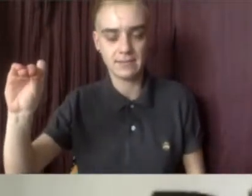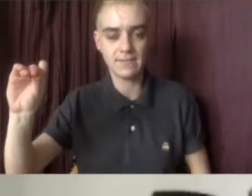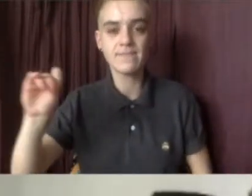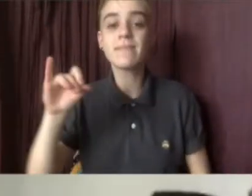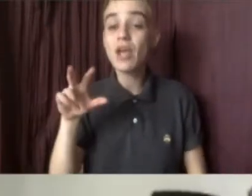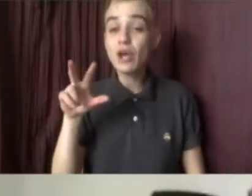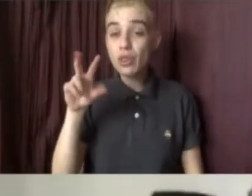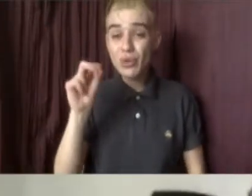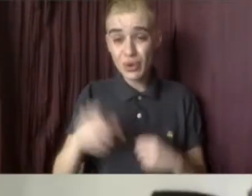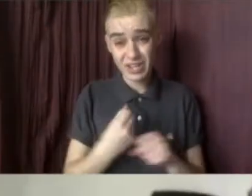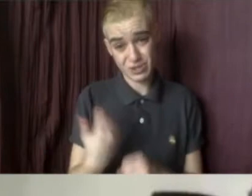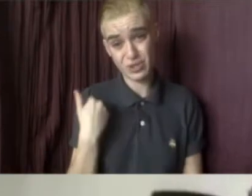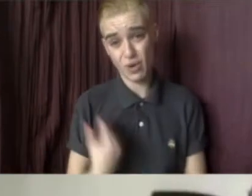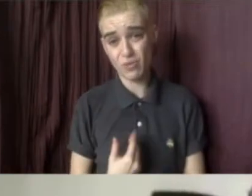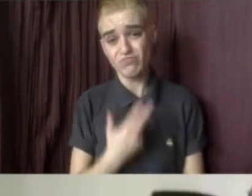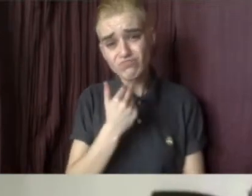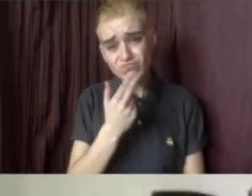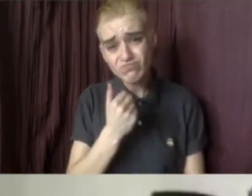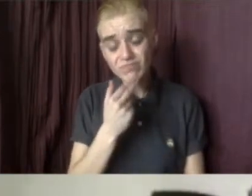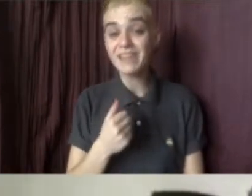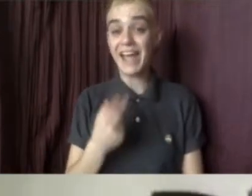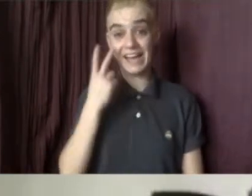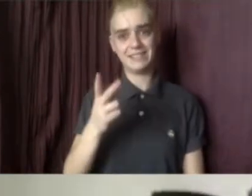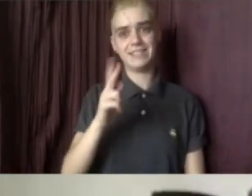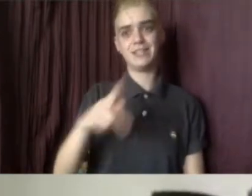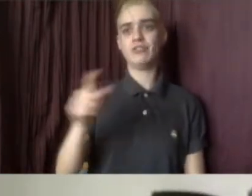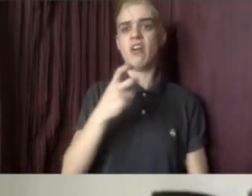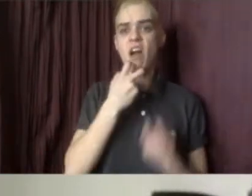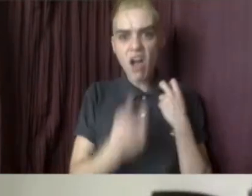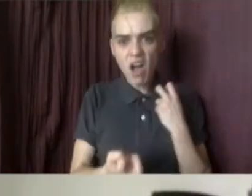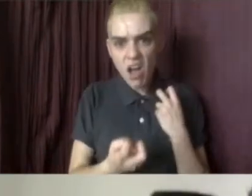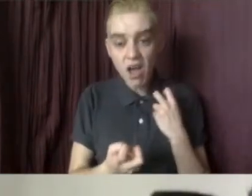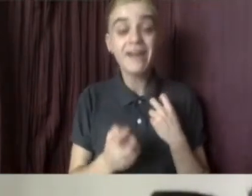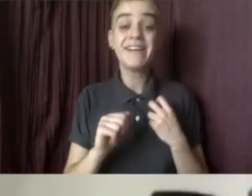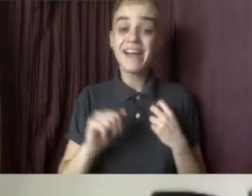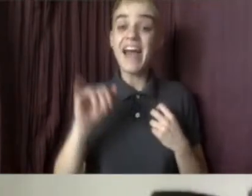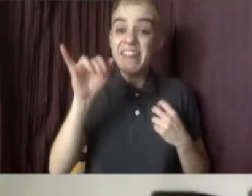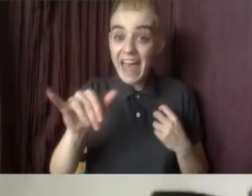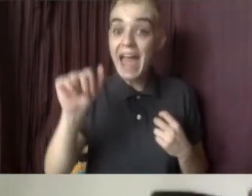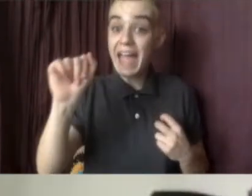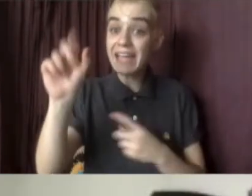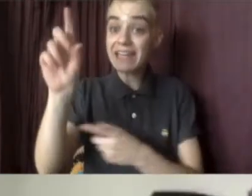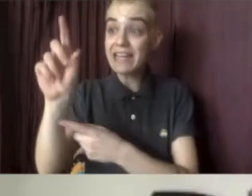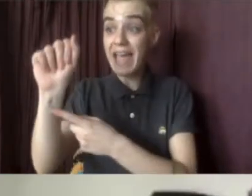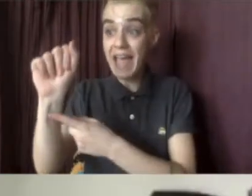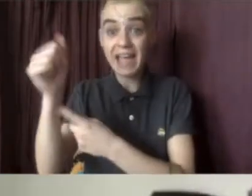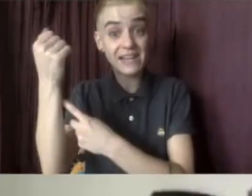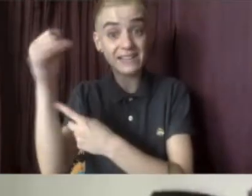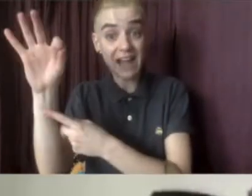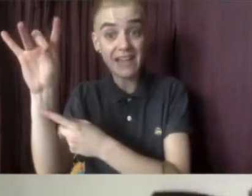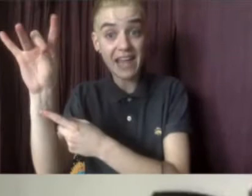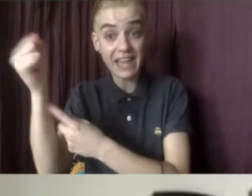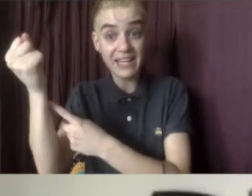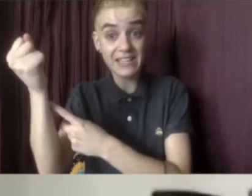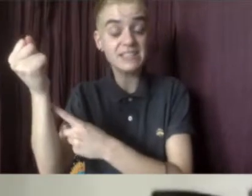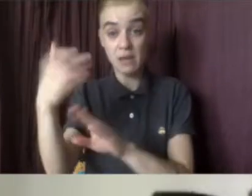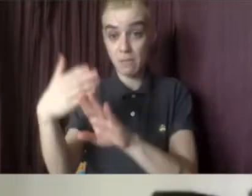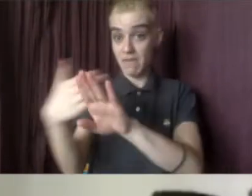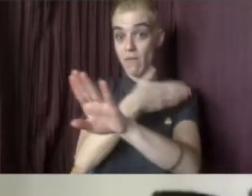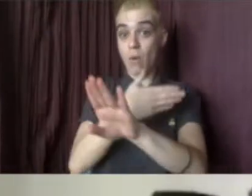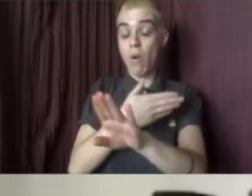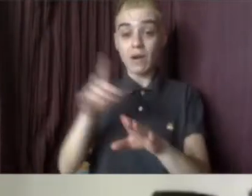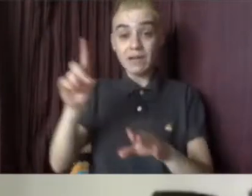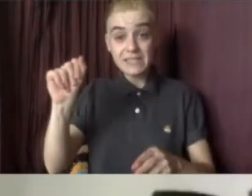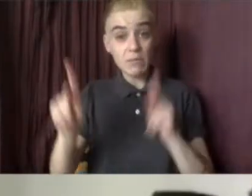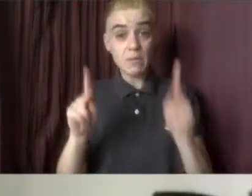vote. Everyone loves to celebrate the 19th Amendment. Women got the right to vote. That is not true. White women got the right